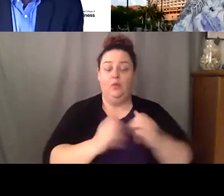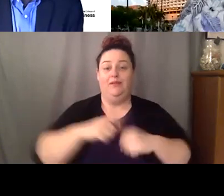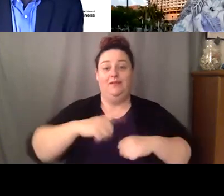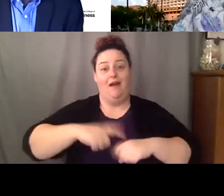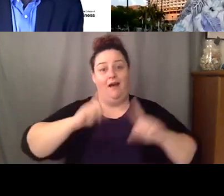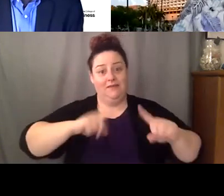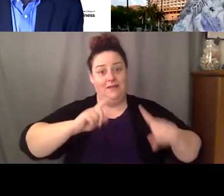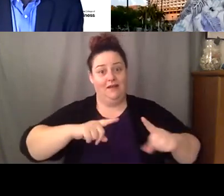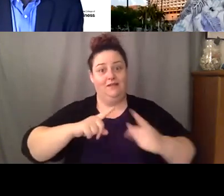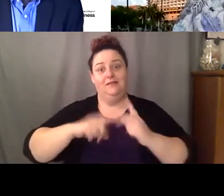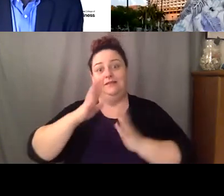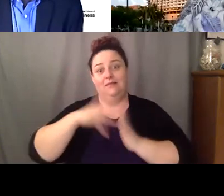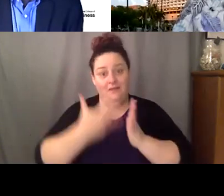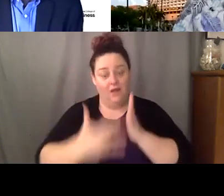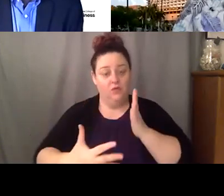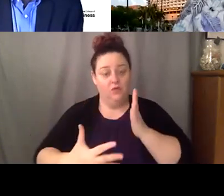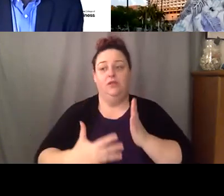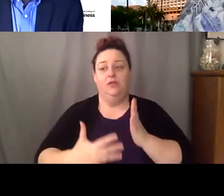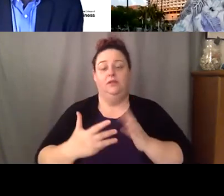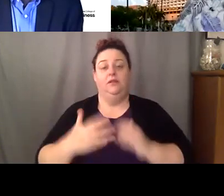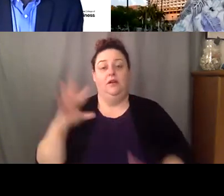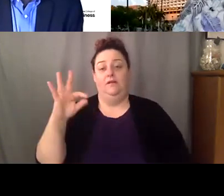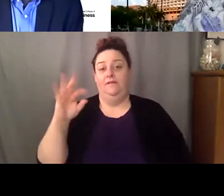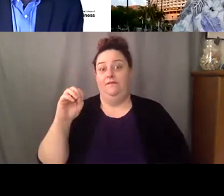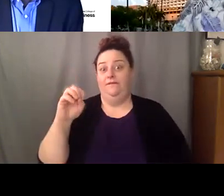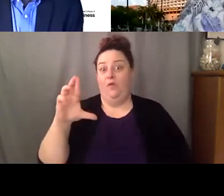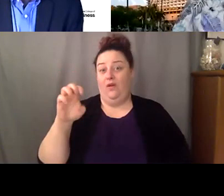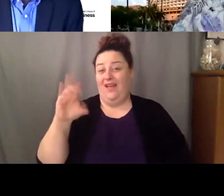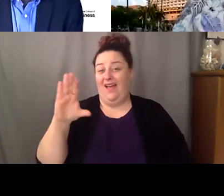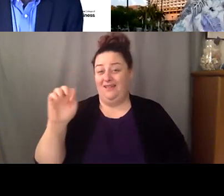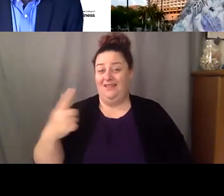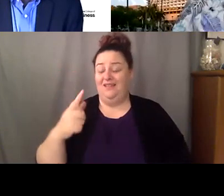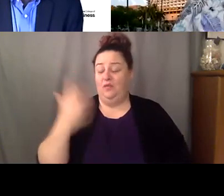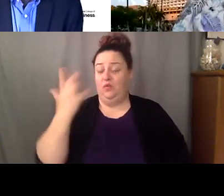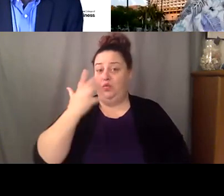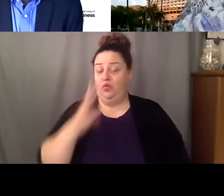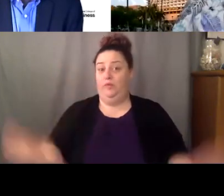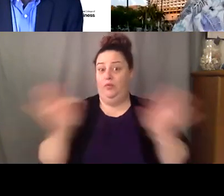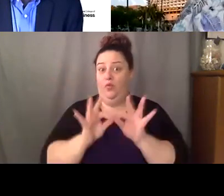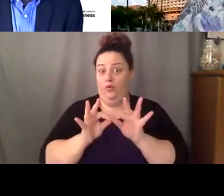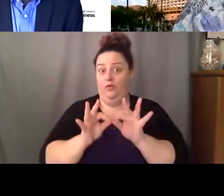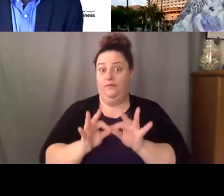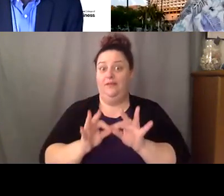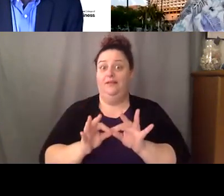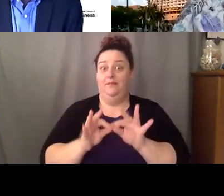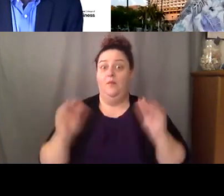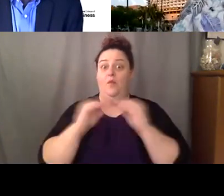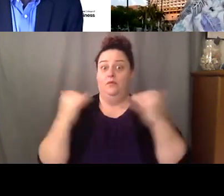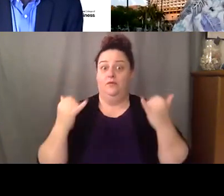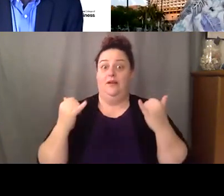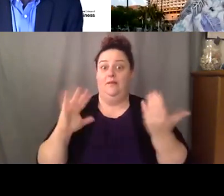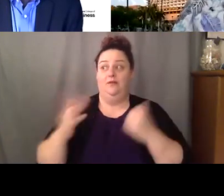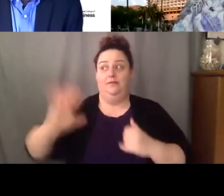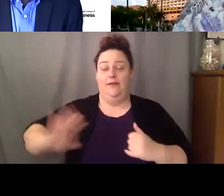and scheduling. You know, forecasting becomes even more critical. You have to look at whether